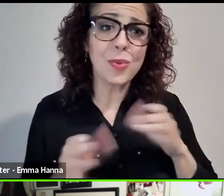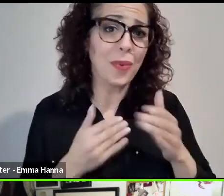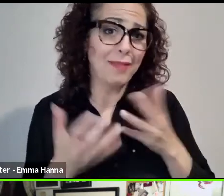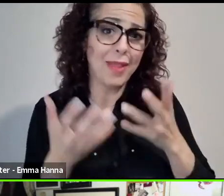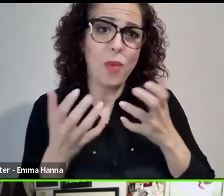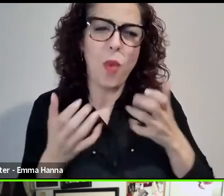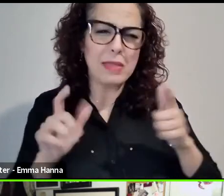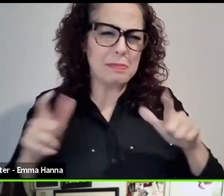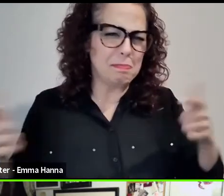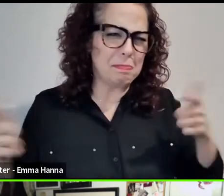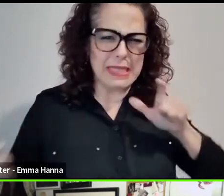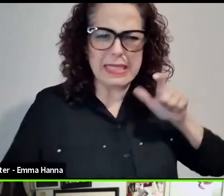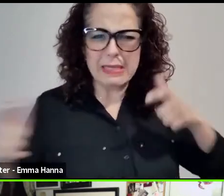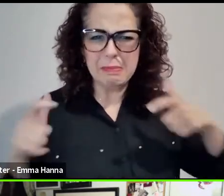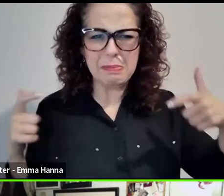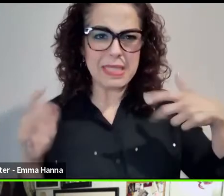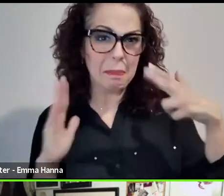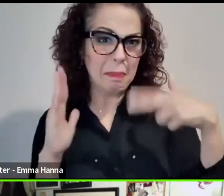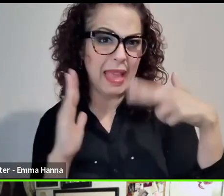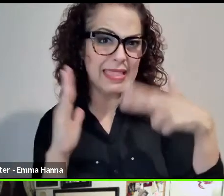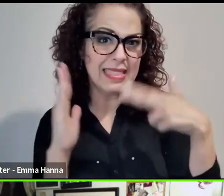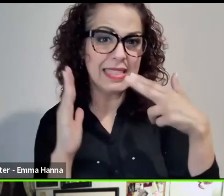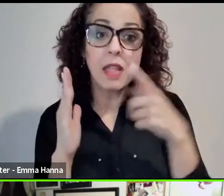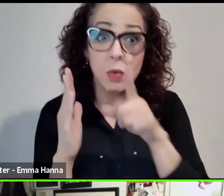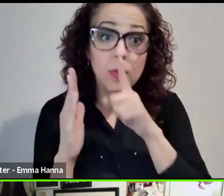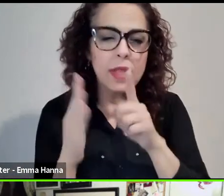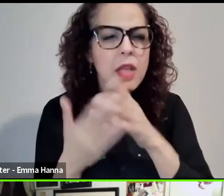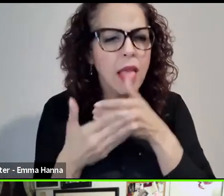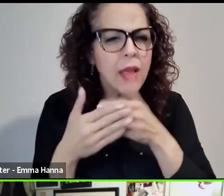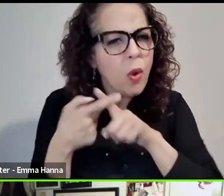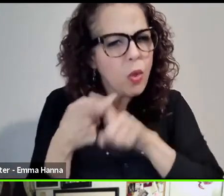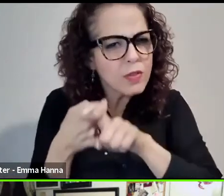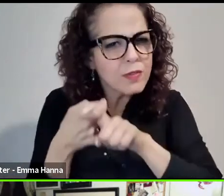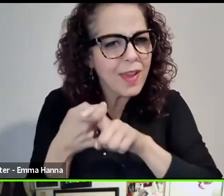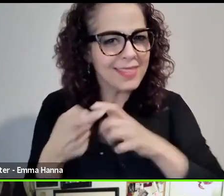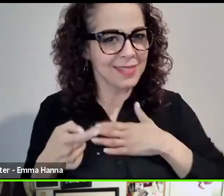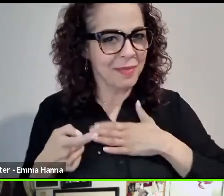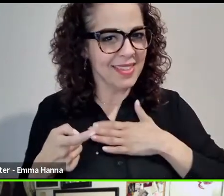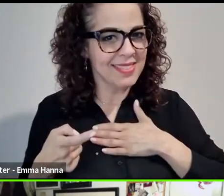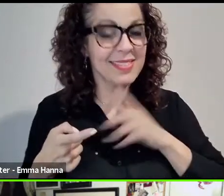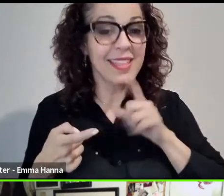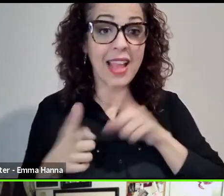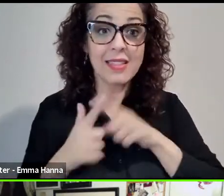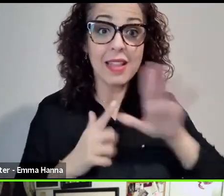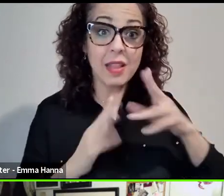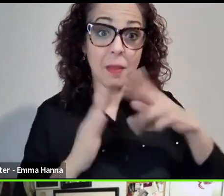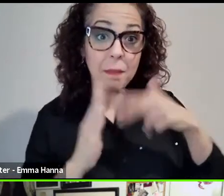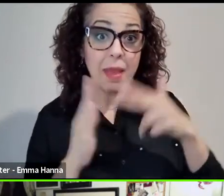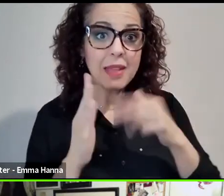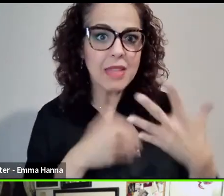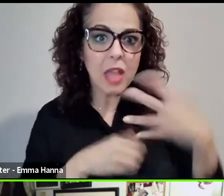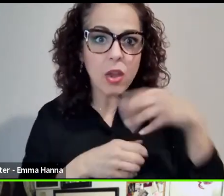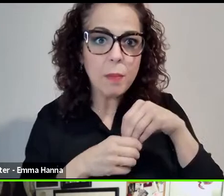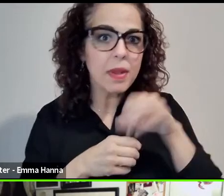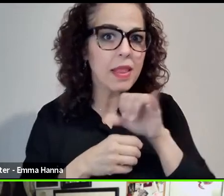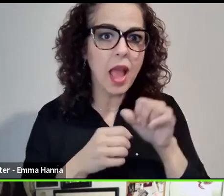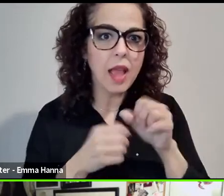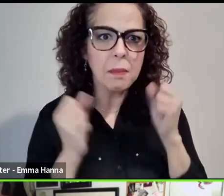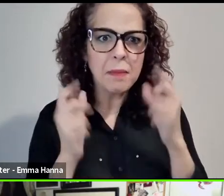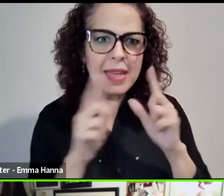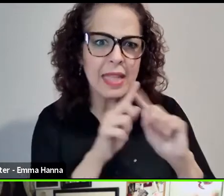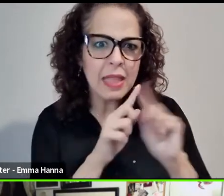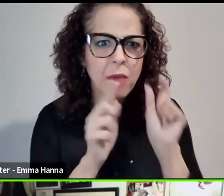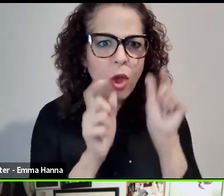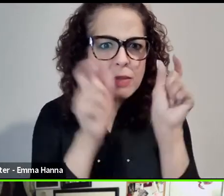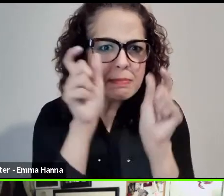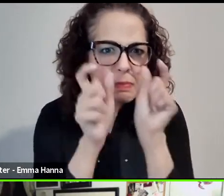giant paintings that I had done of them. And these are like very, very close friends of mine. And the paintings, they incorporated like hundreds of little drawings I had done. Then I drew a